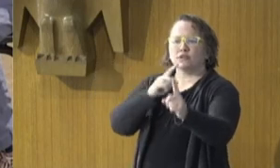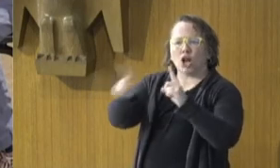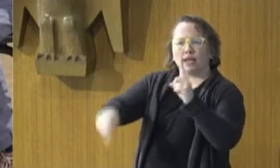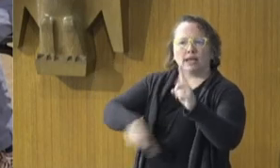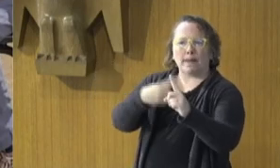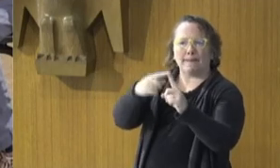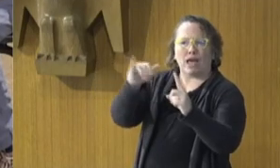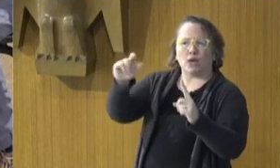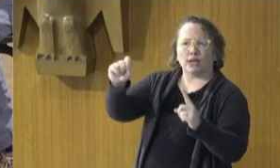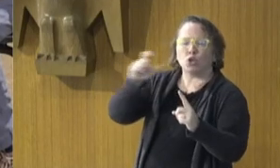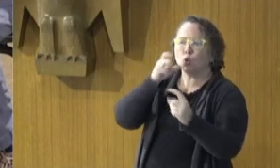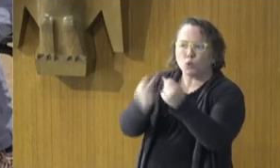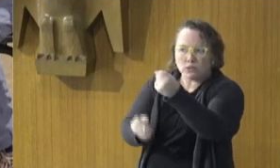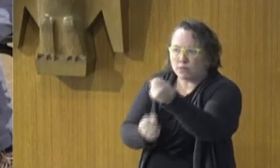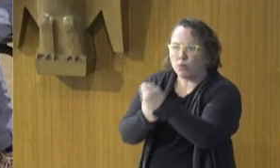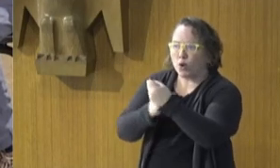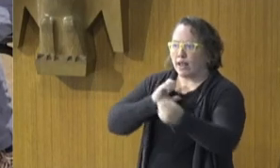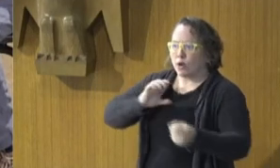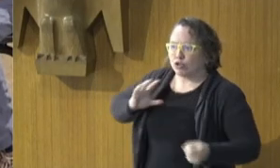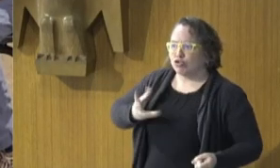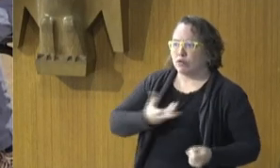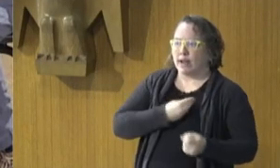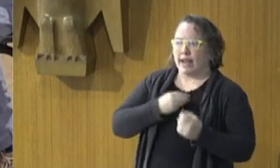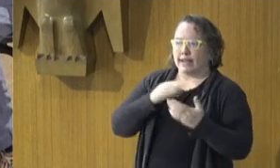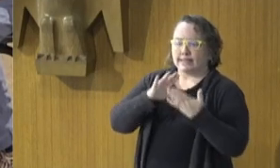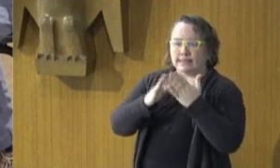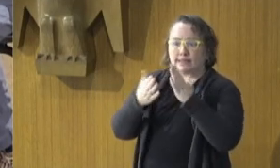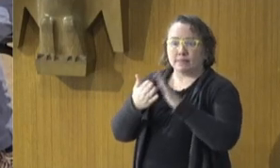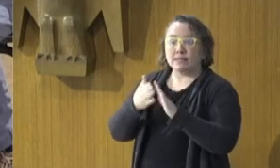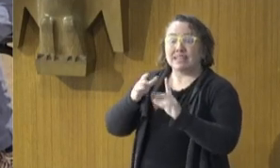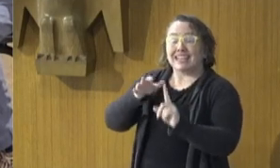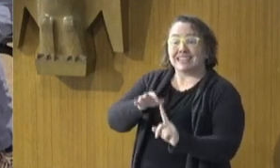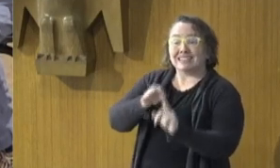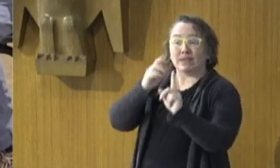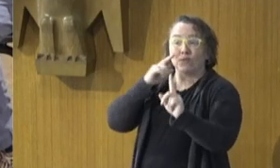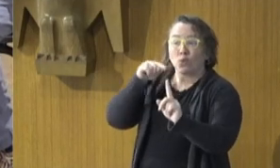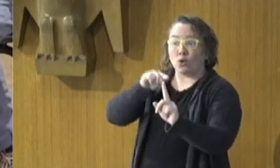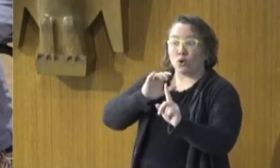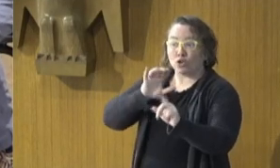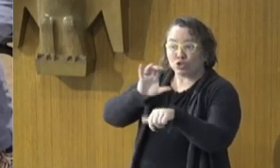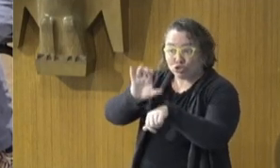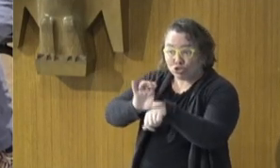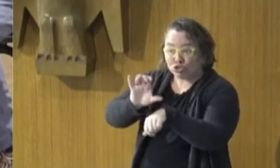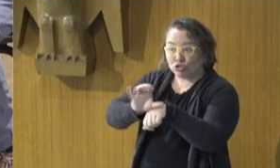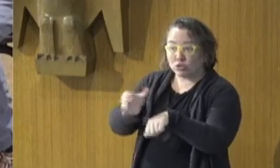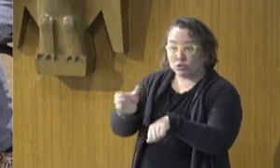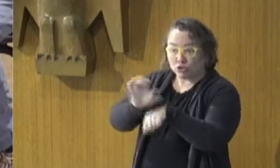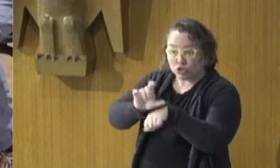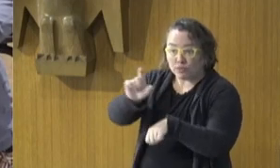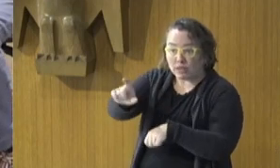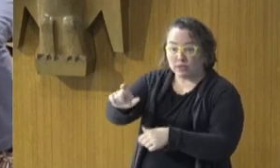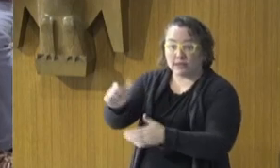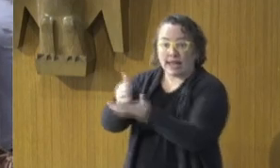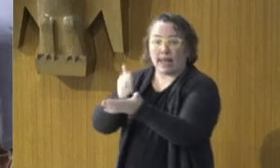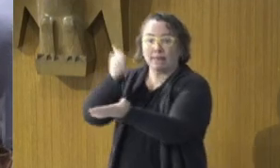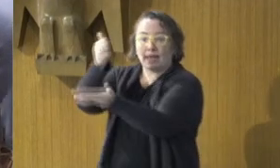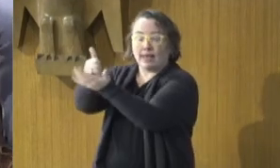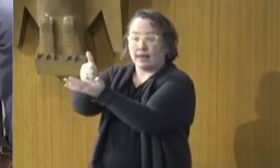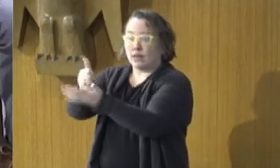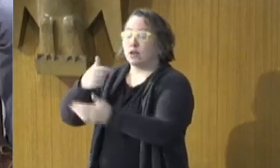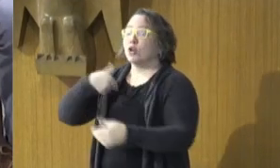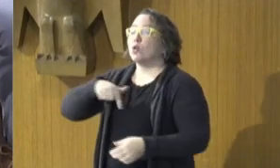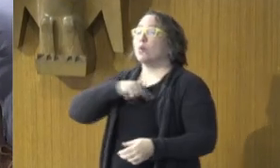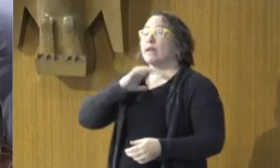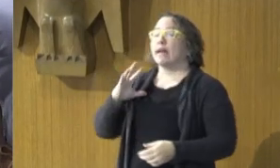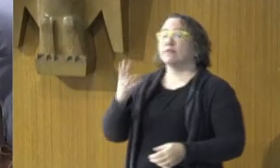else is standing up for our trans siblings if not the church? Amen. The church needs to, and it's got to be the church. Amen. I also will say we have trans members